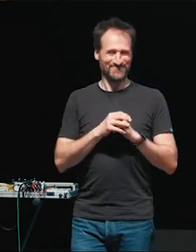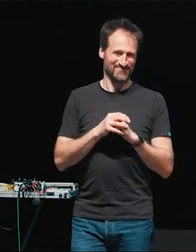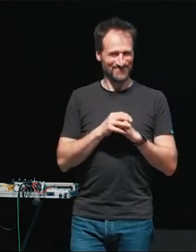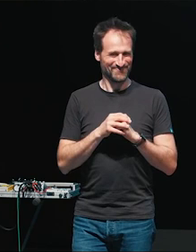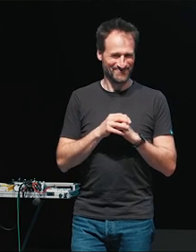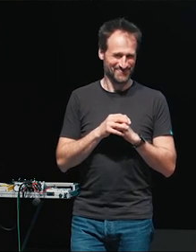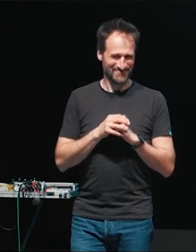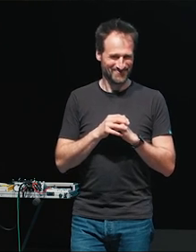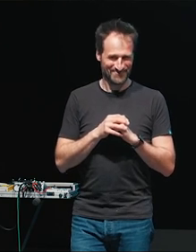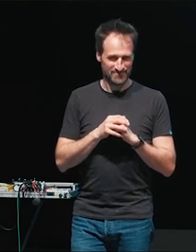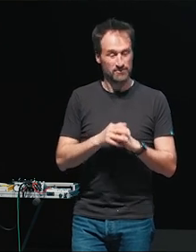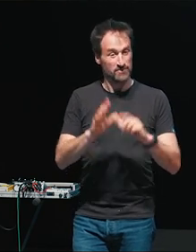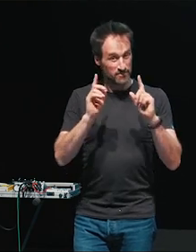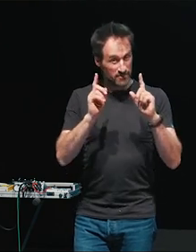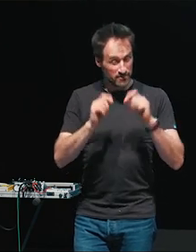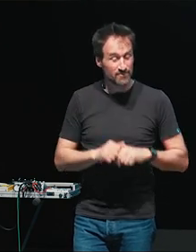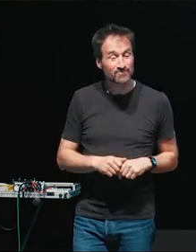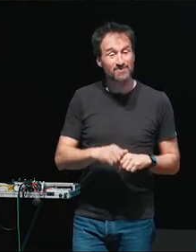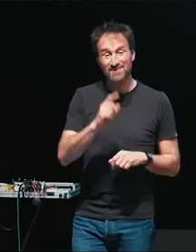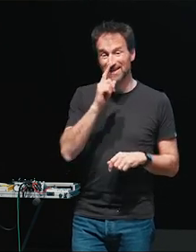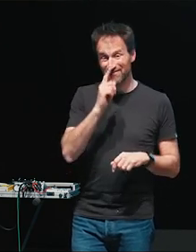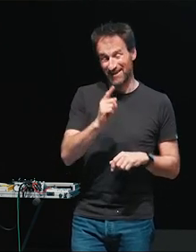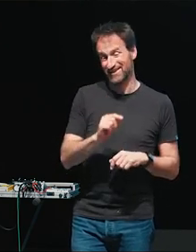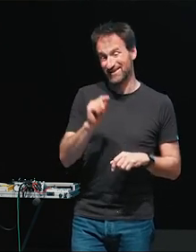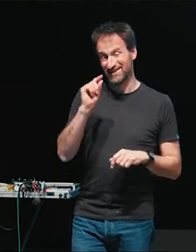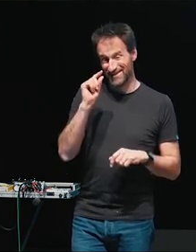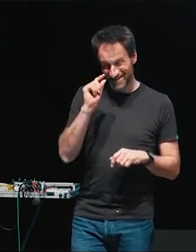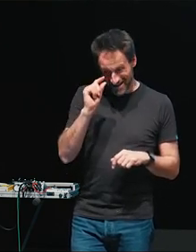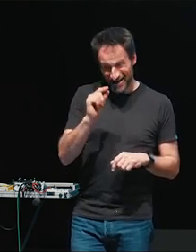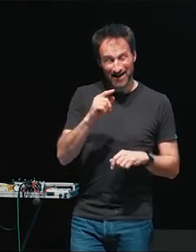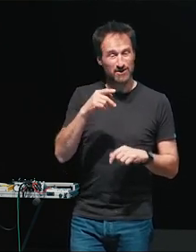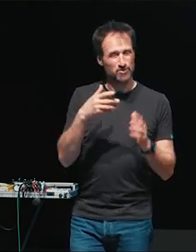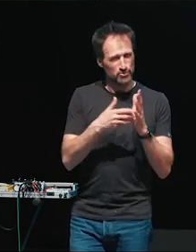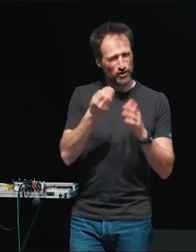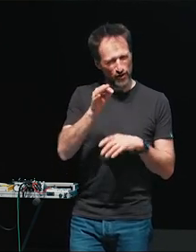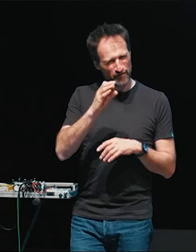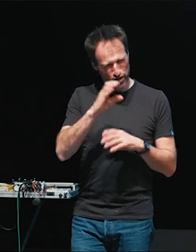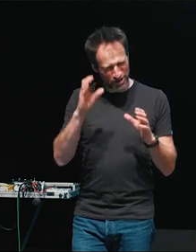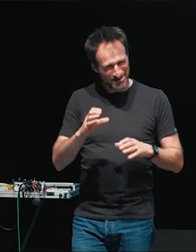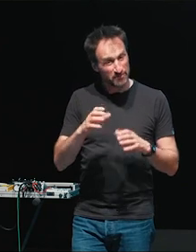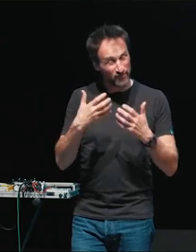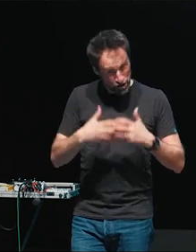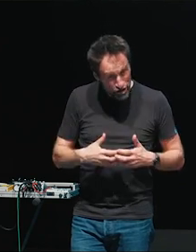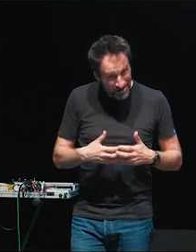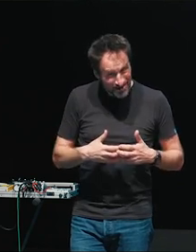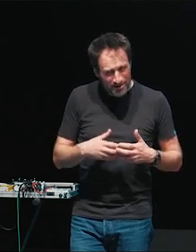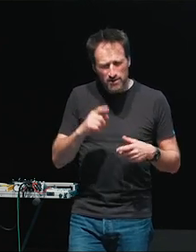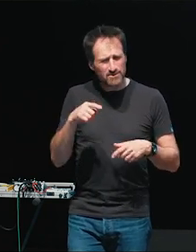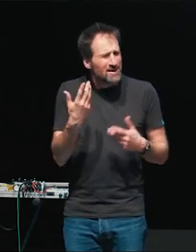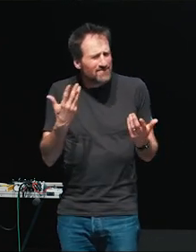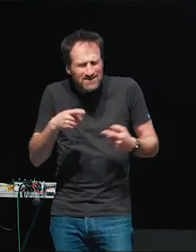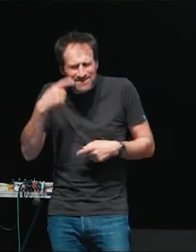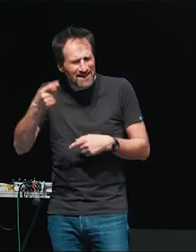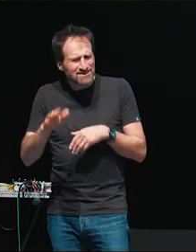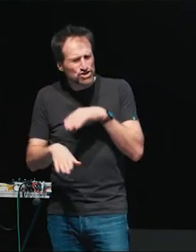I deliver. So when the small POC works, what's the next step? The proof of